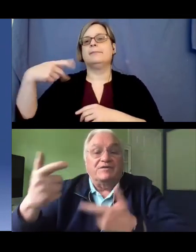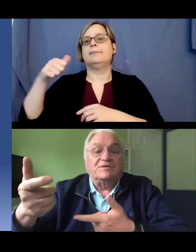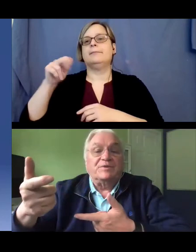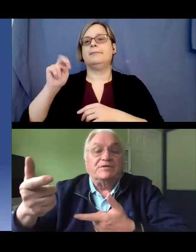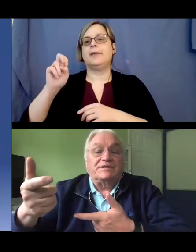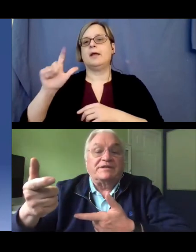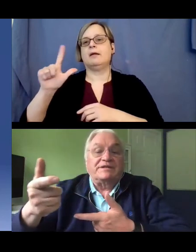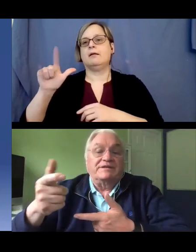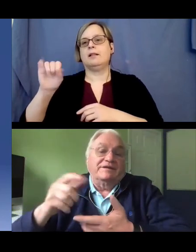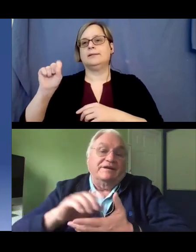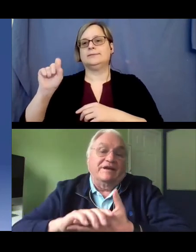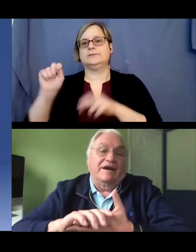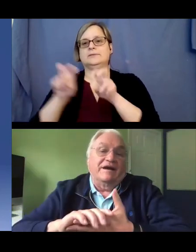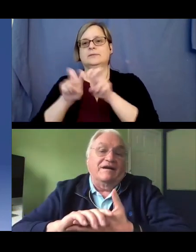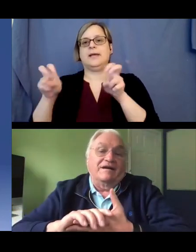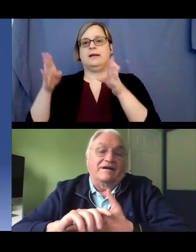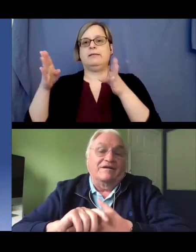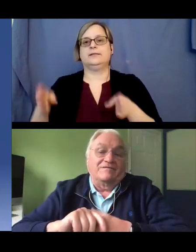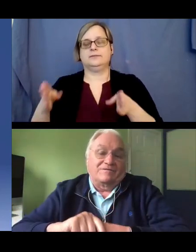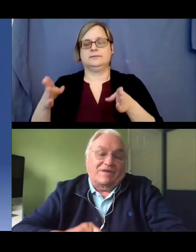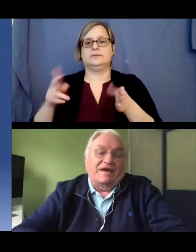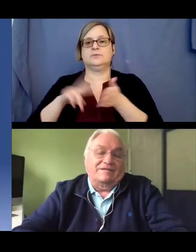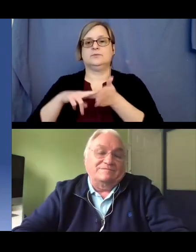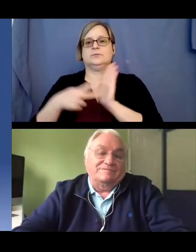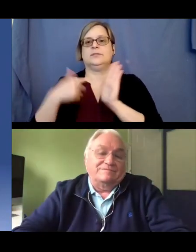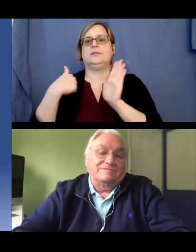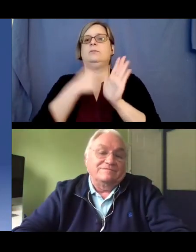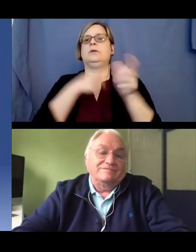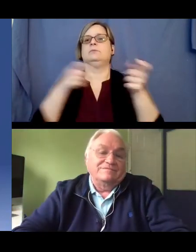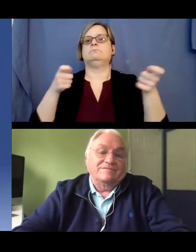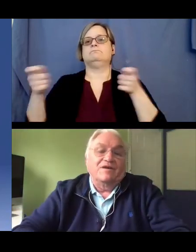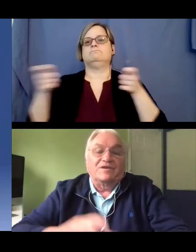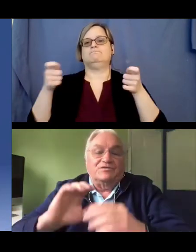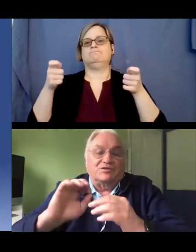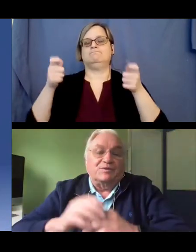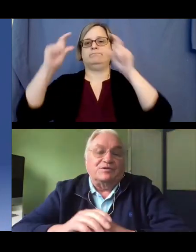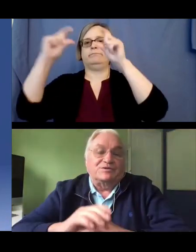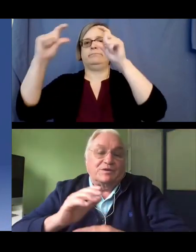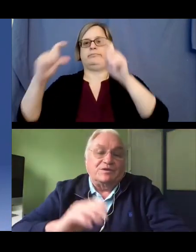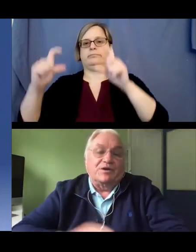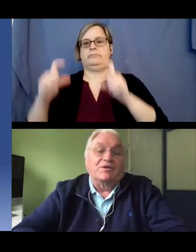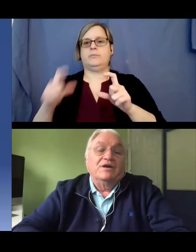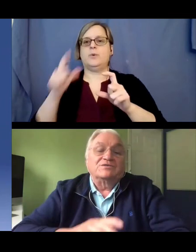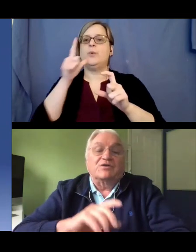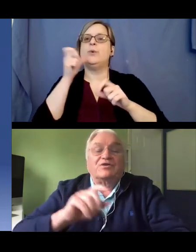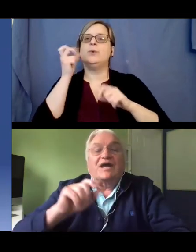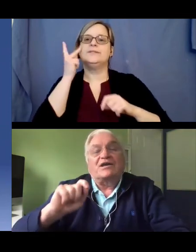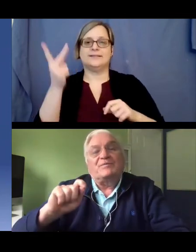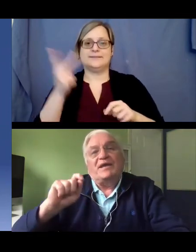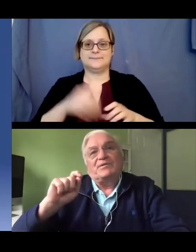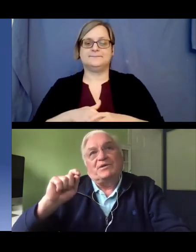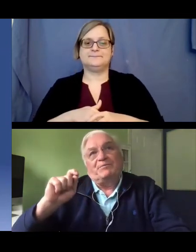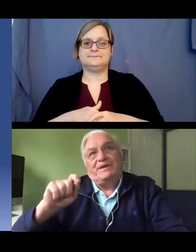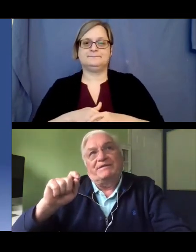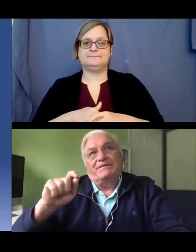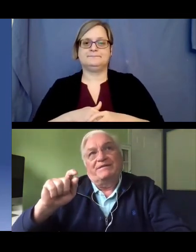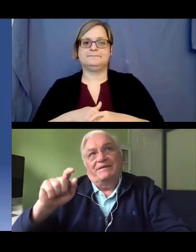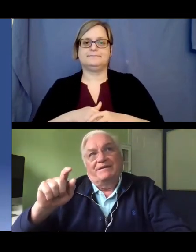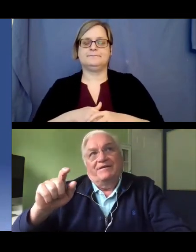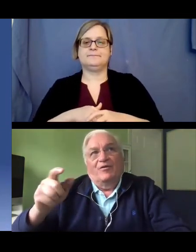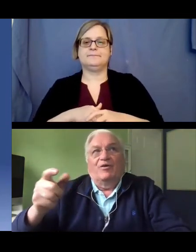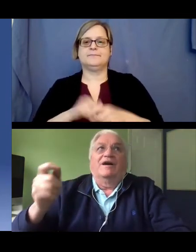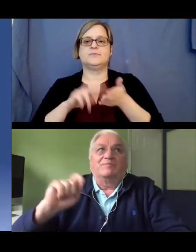the visibility of the interpreter's window. So you're not going to be able to